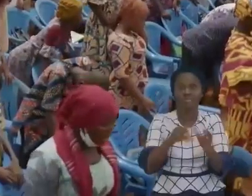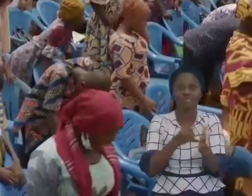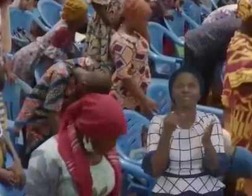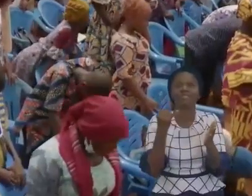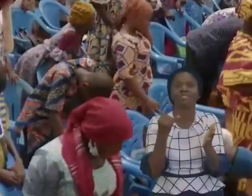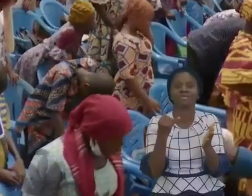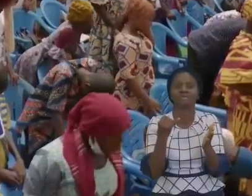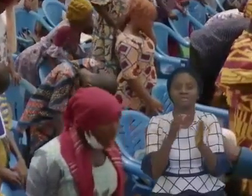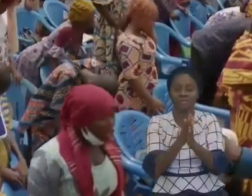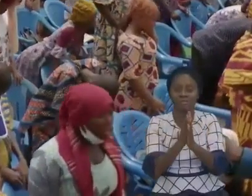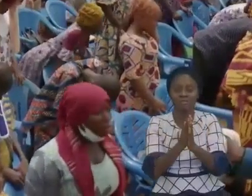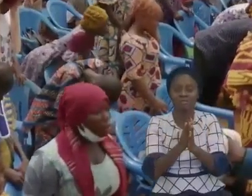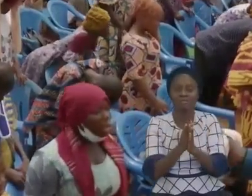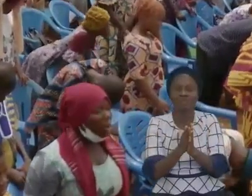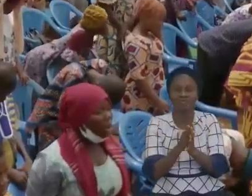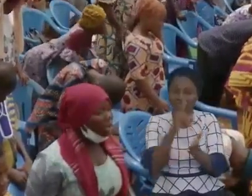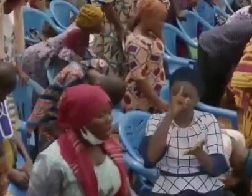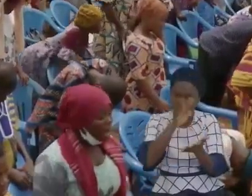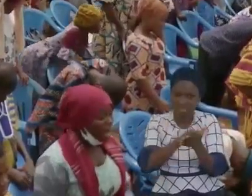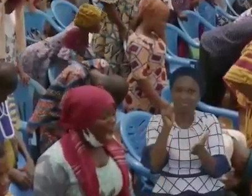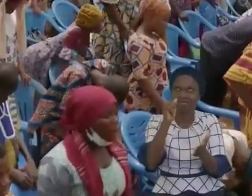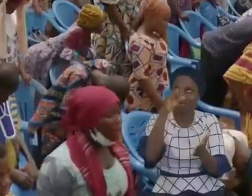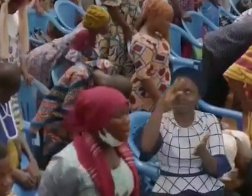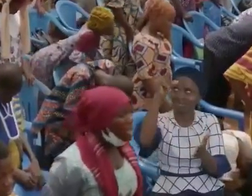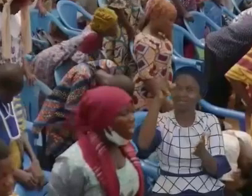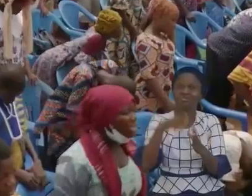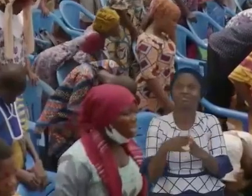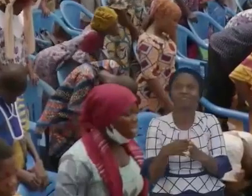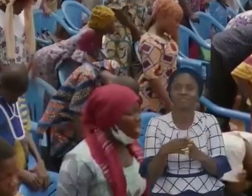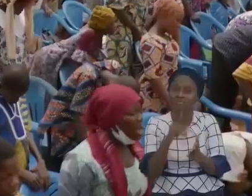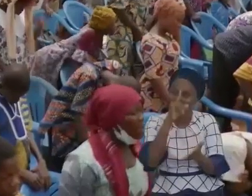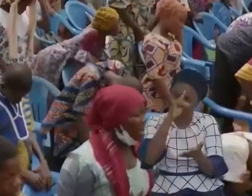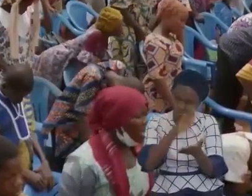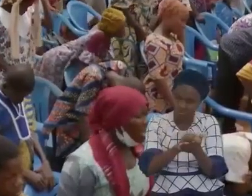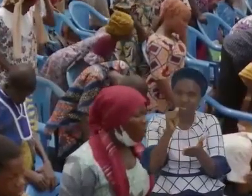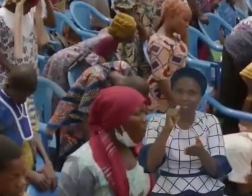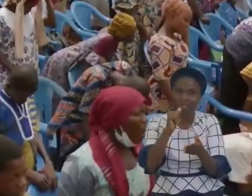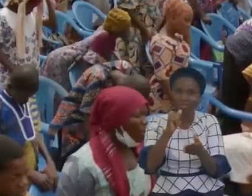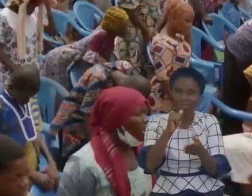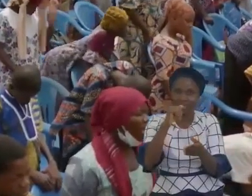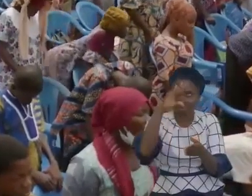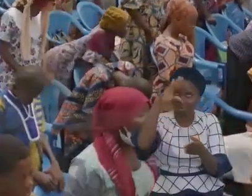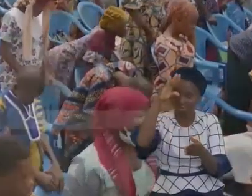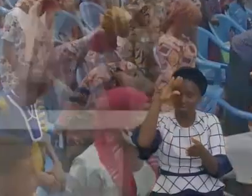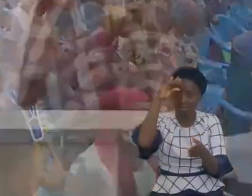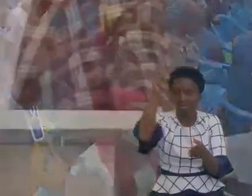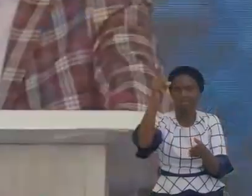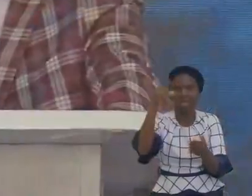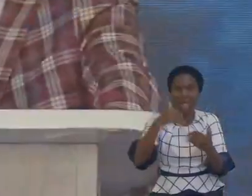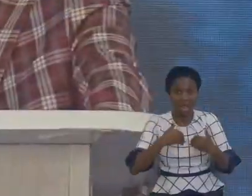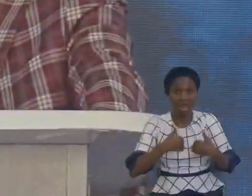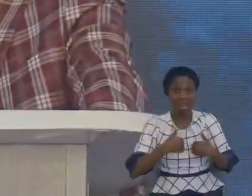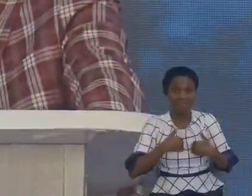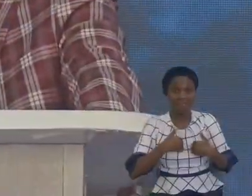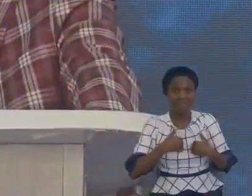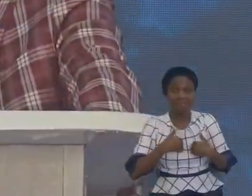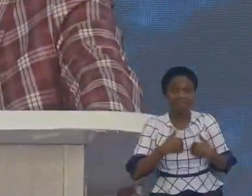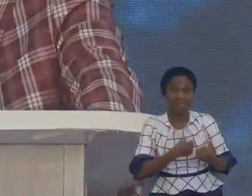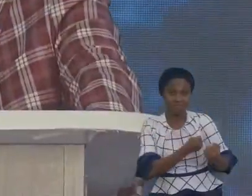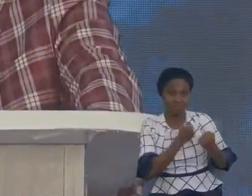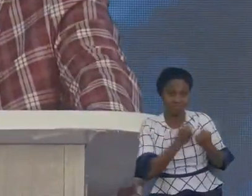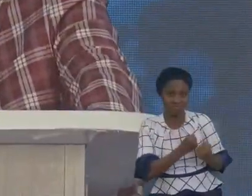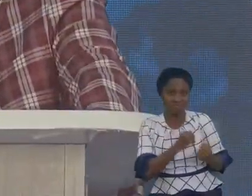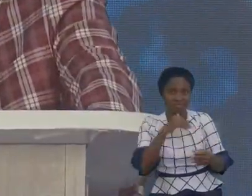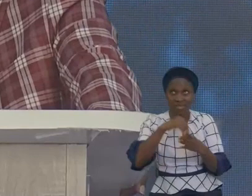Him. Have confidence in Him that what you have asked for according to His will,